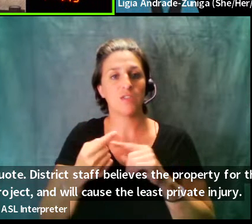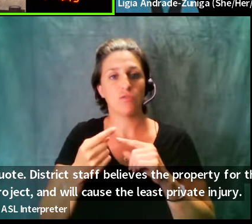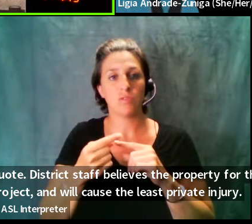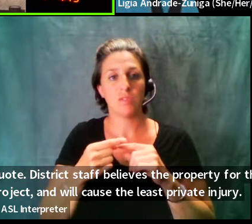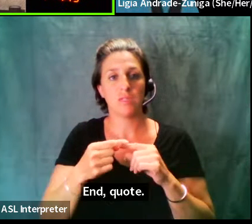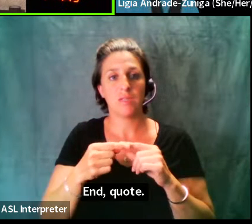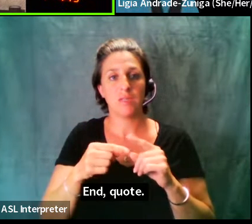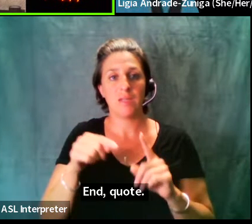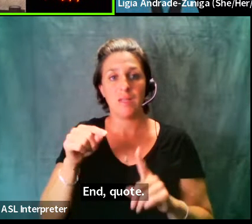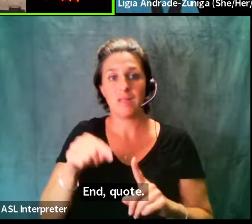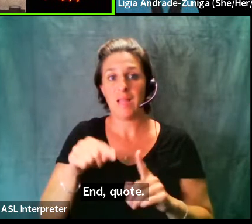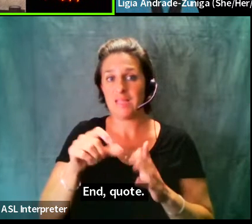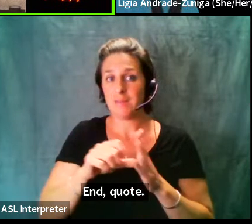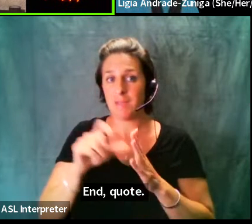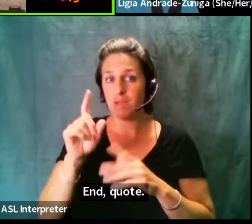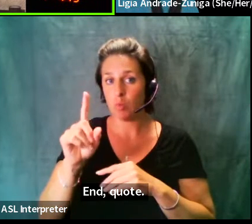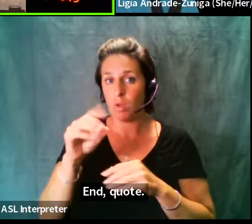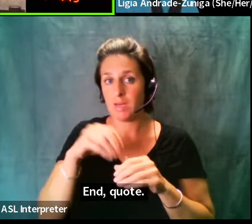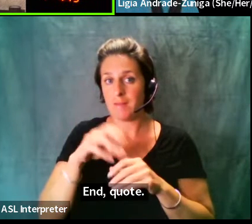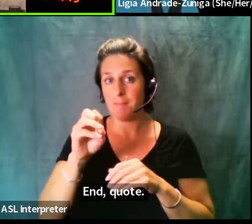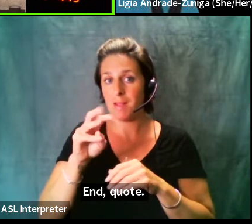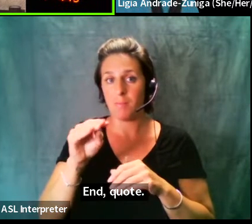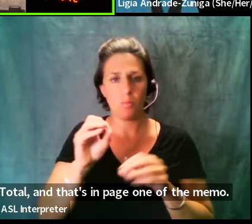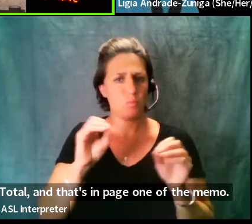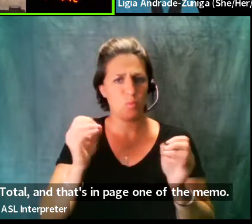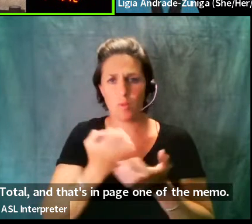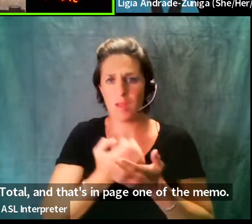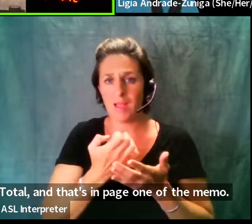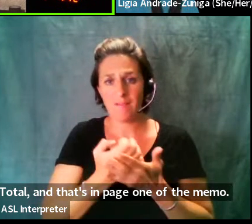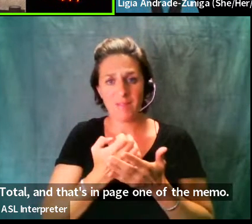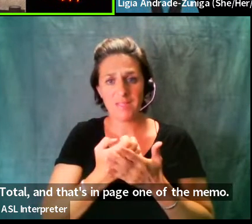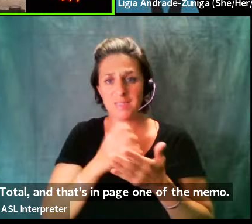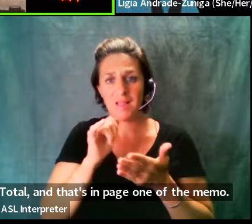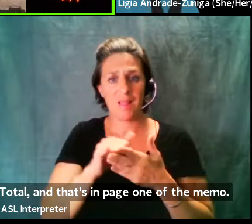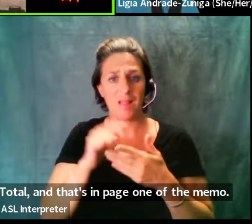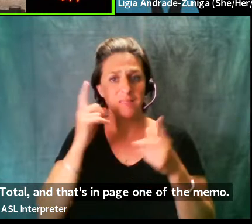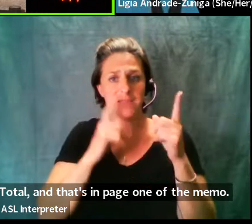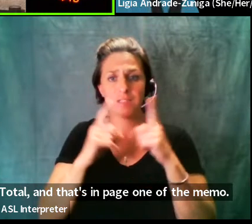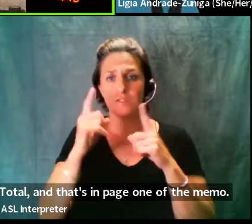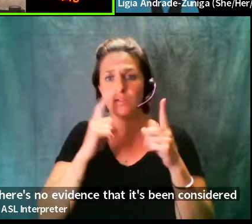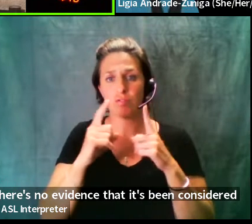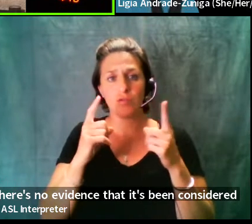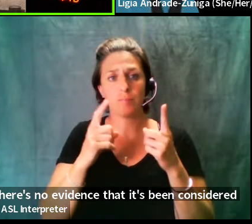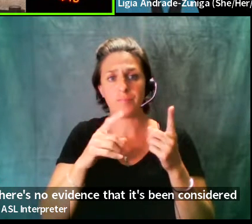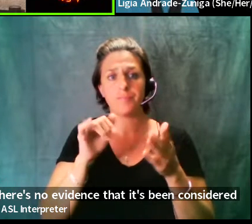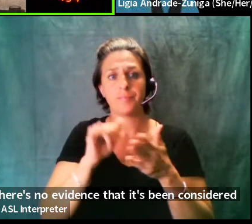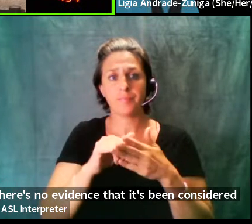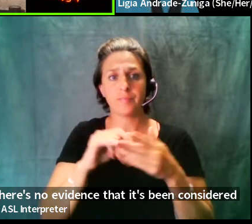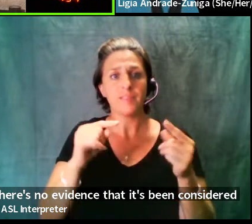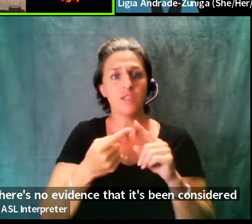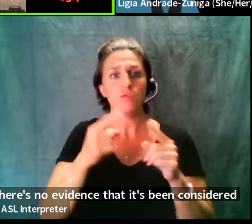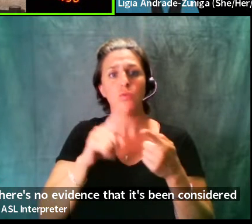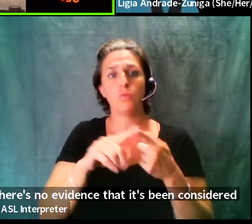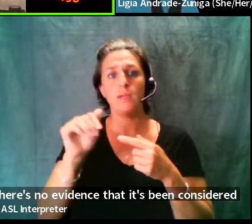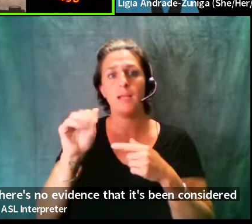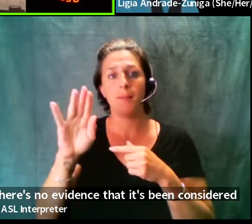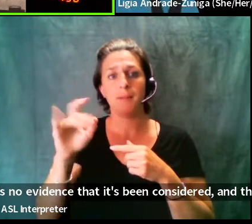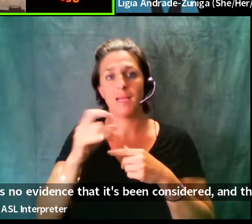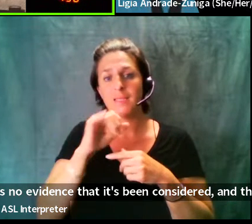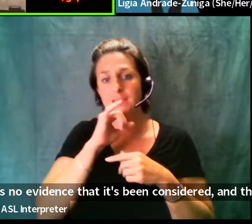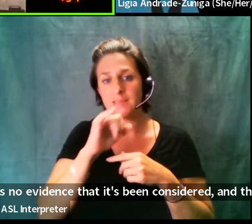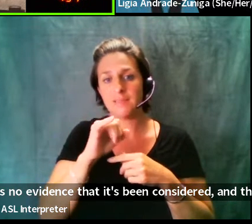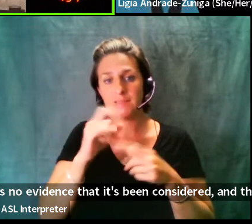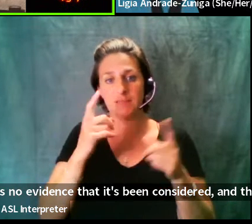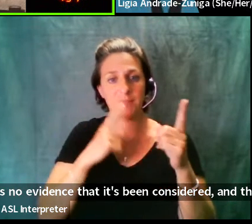And that's in page 1 of the memo. There's no evidence that it's been considered and that the injury to ABX has